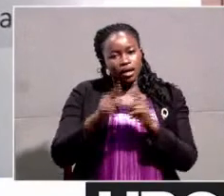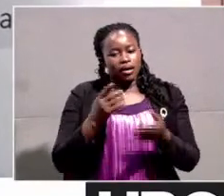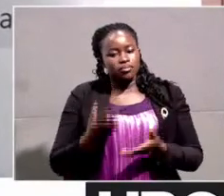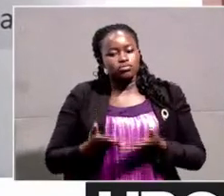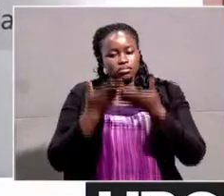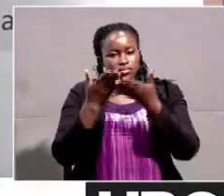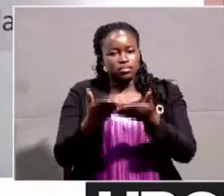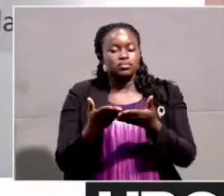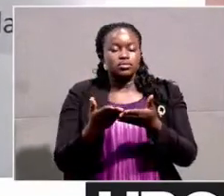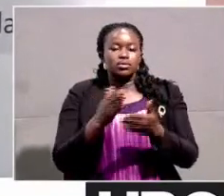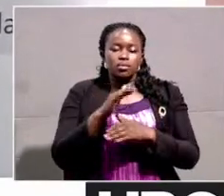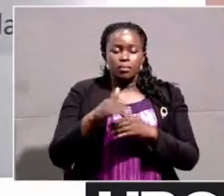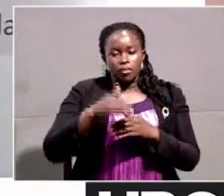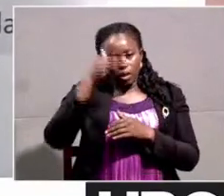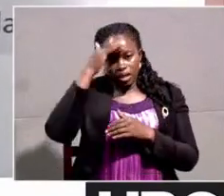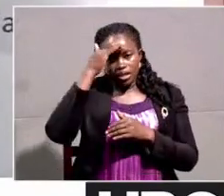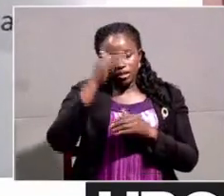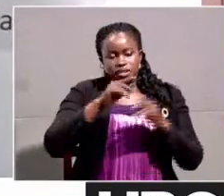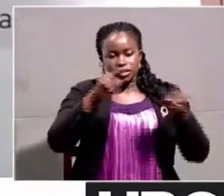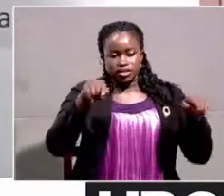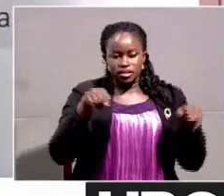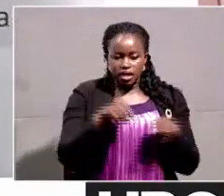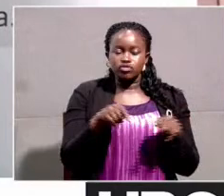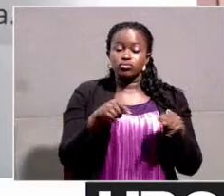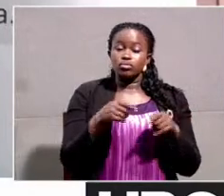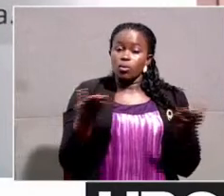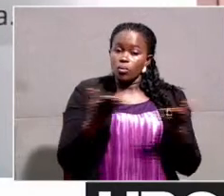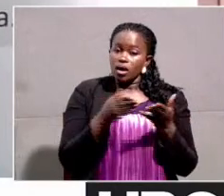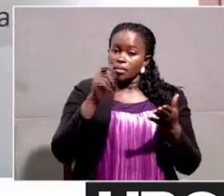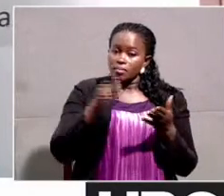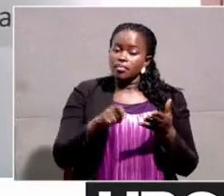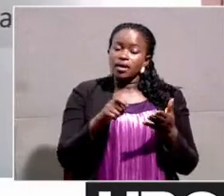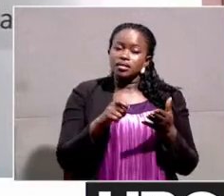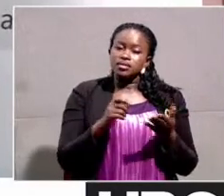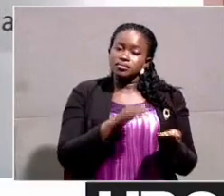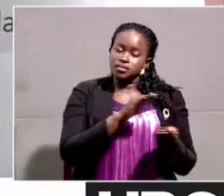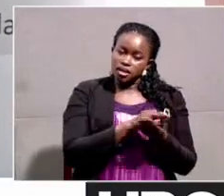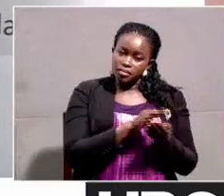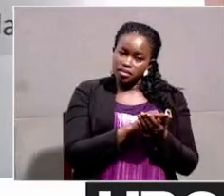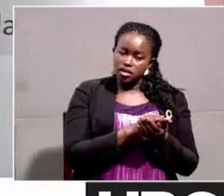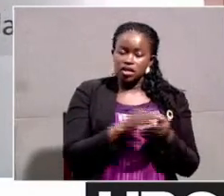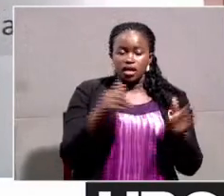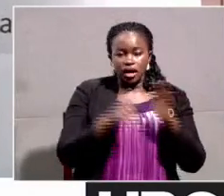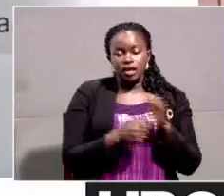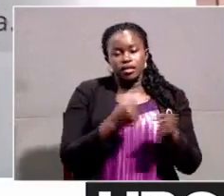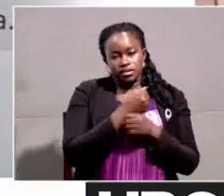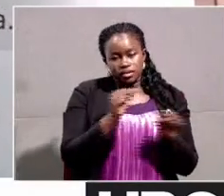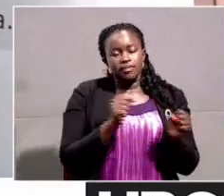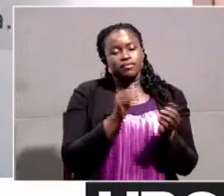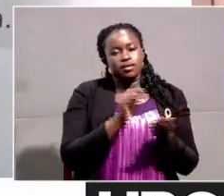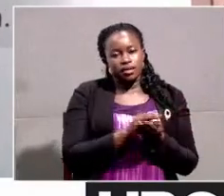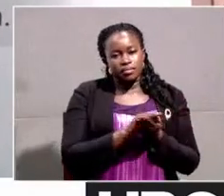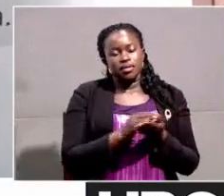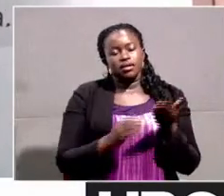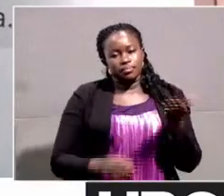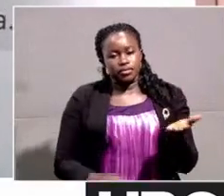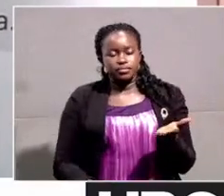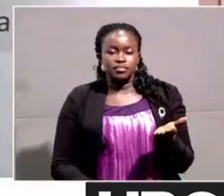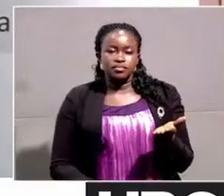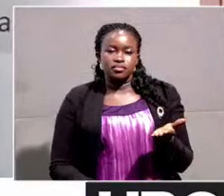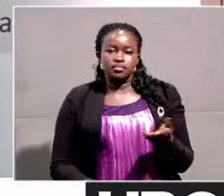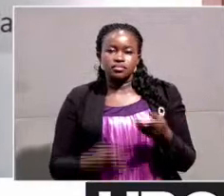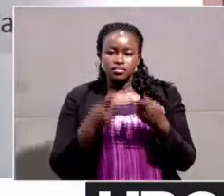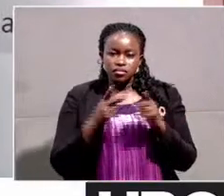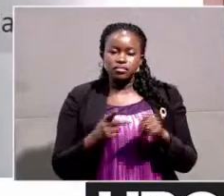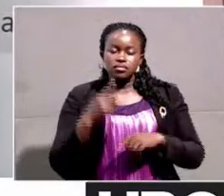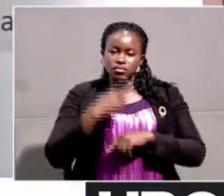to the respective police stations where they are supposed to be kept under safe custody, starting